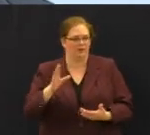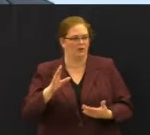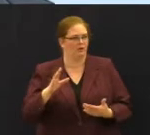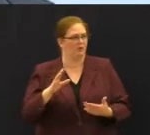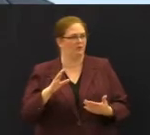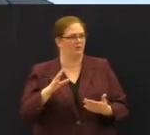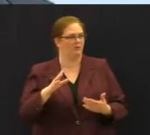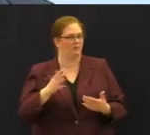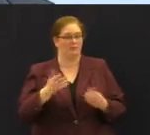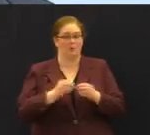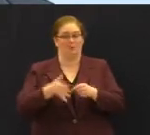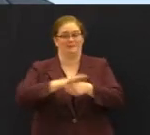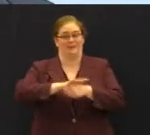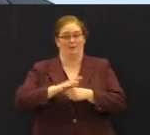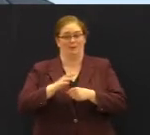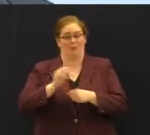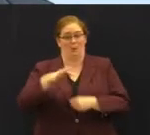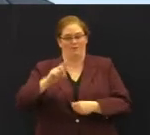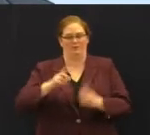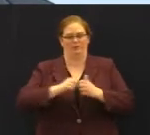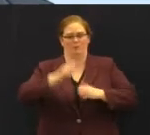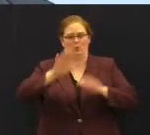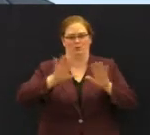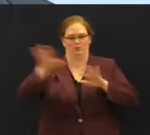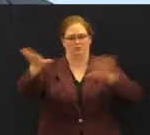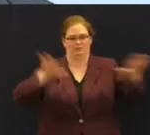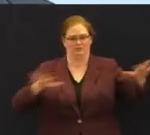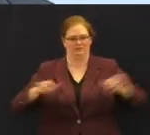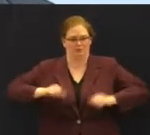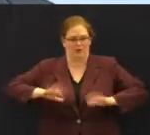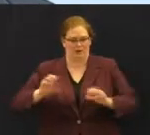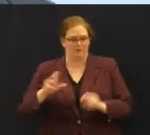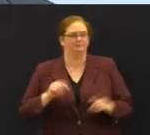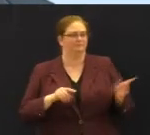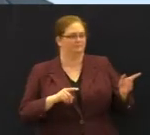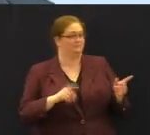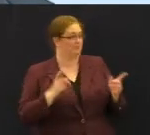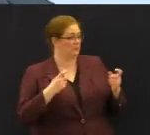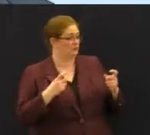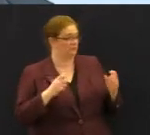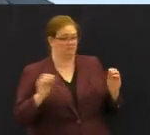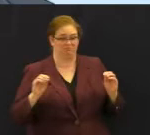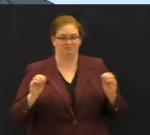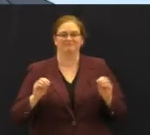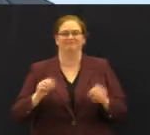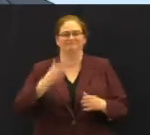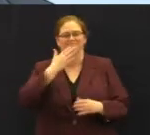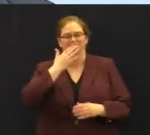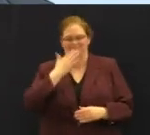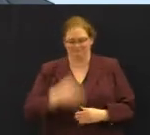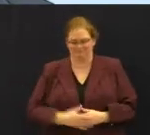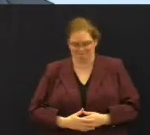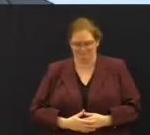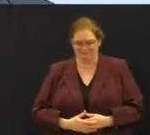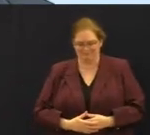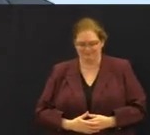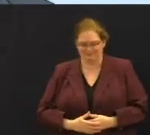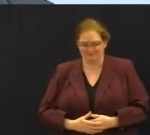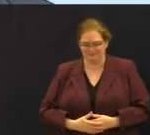COVID times with some space. Any questions or comments? No, I'm good. Okay. Terrific. Thank you. Thank you. Thank you,